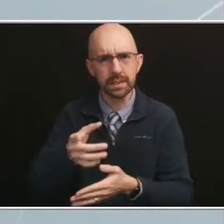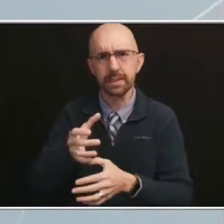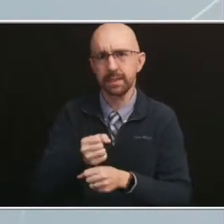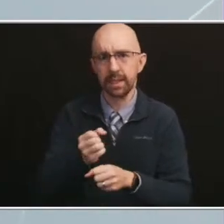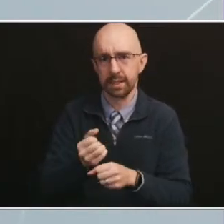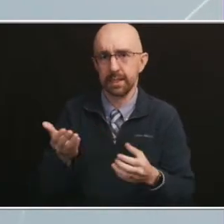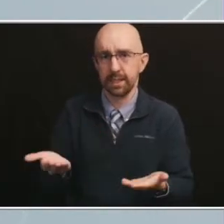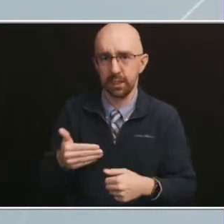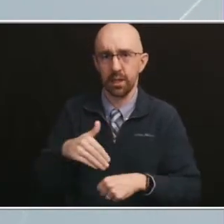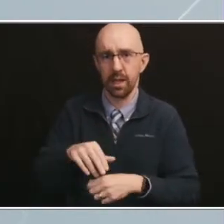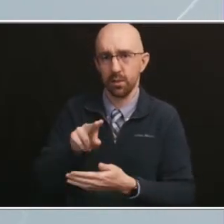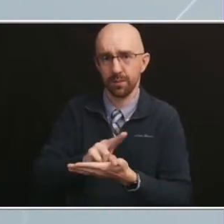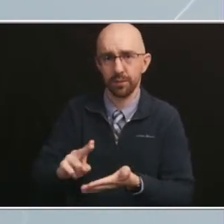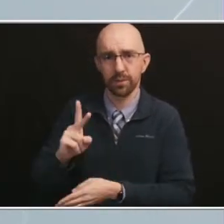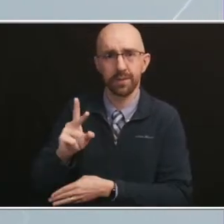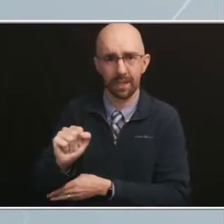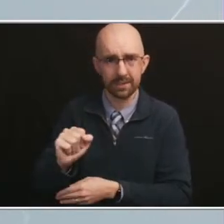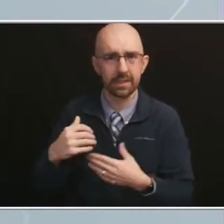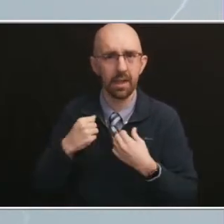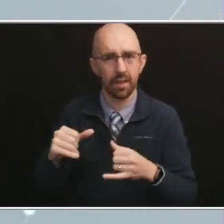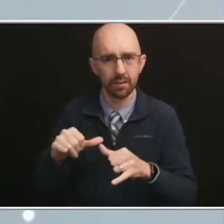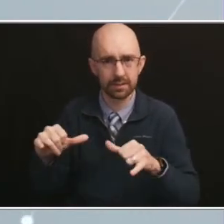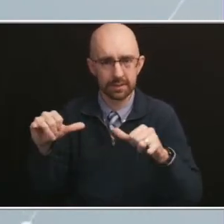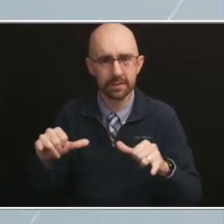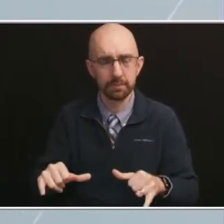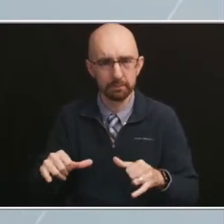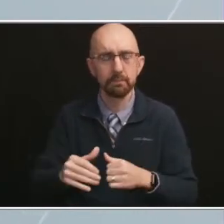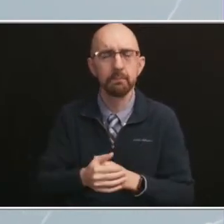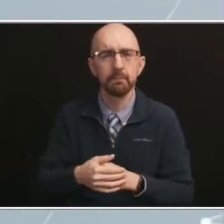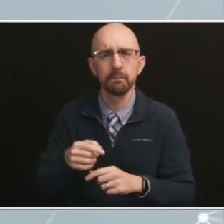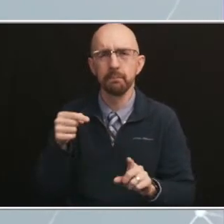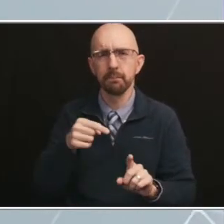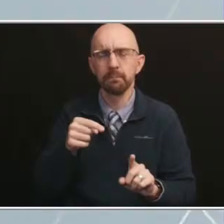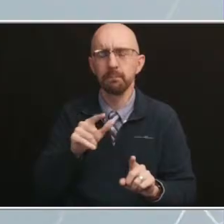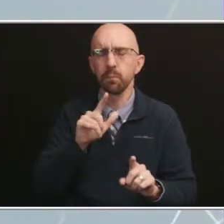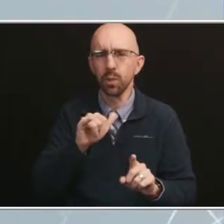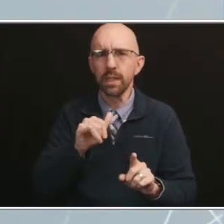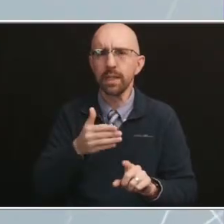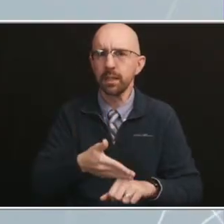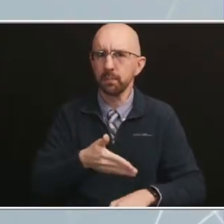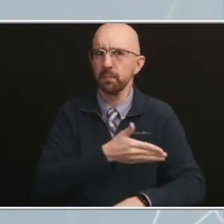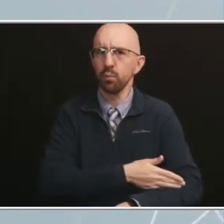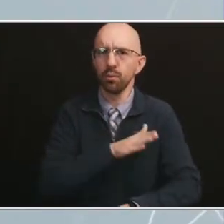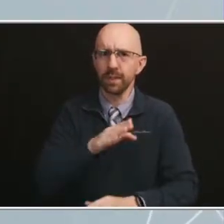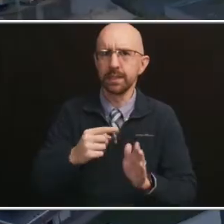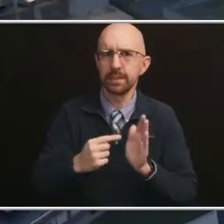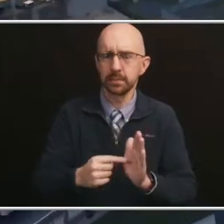the University of Kansas Health System that has drastically improved his symptoms.